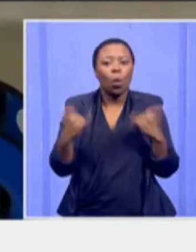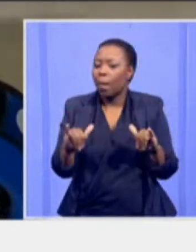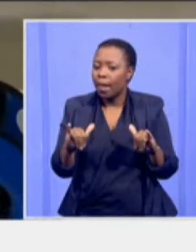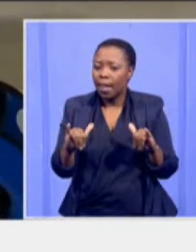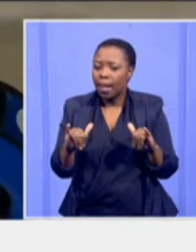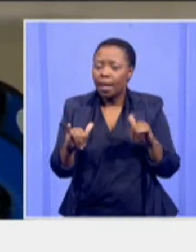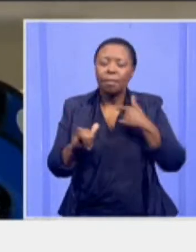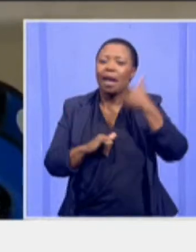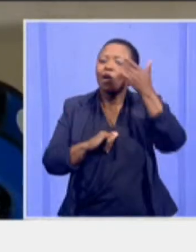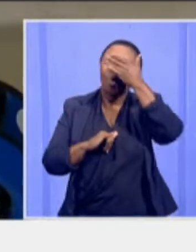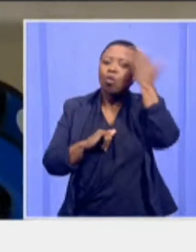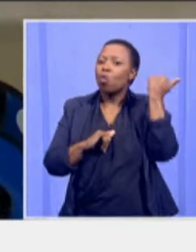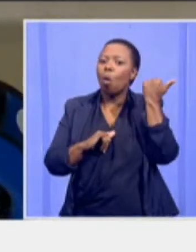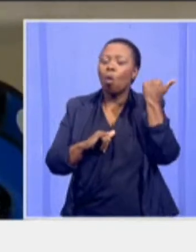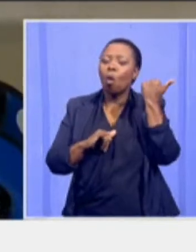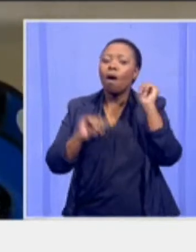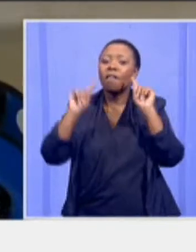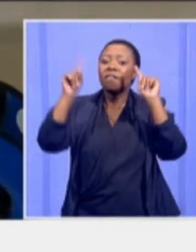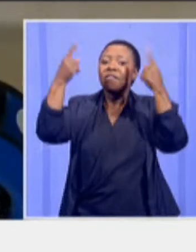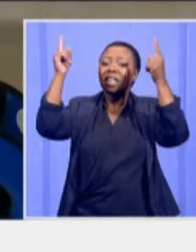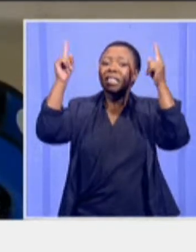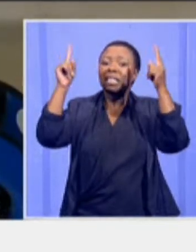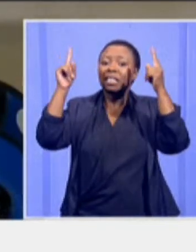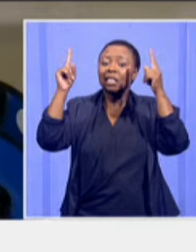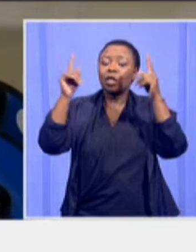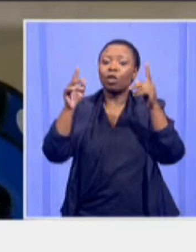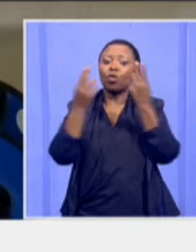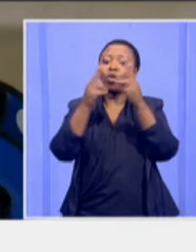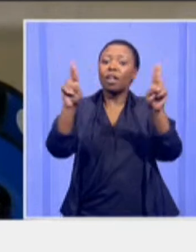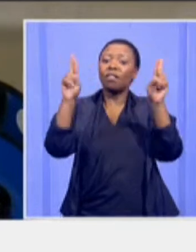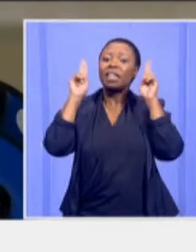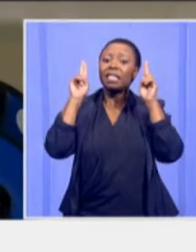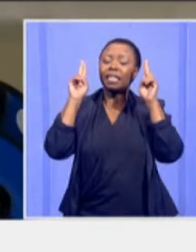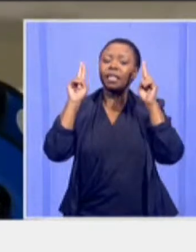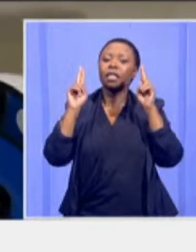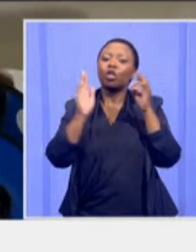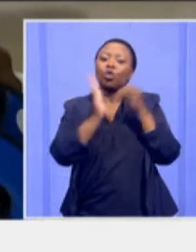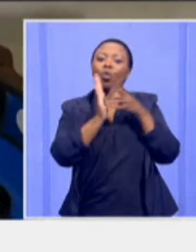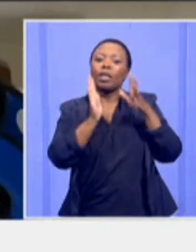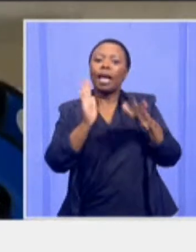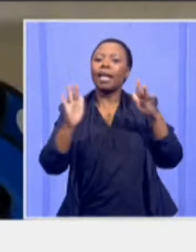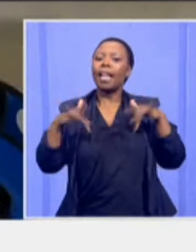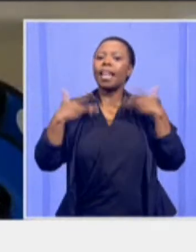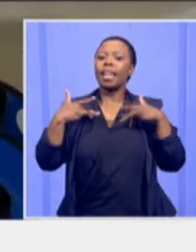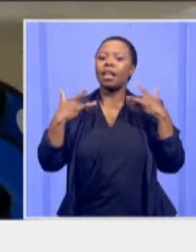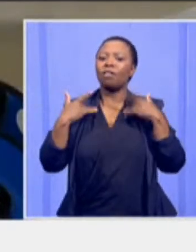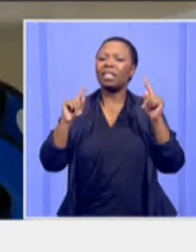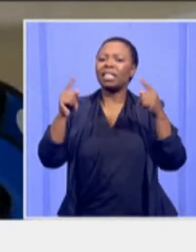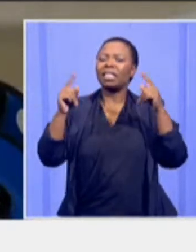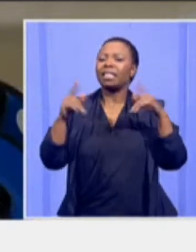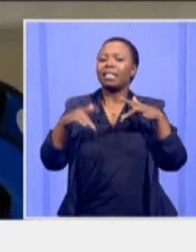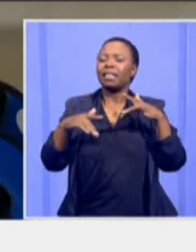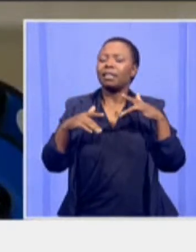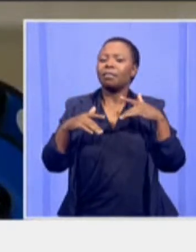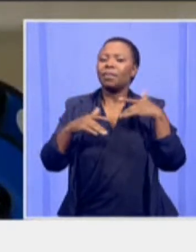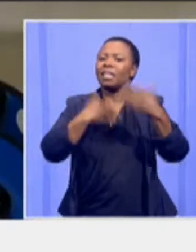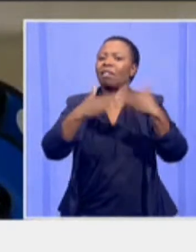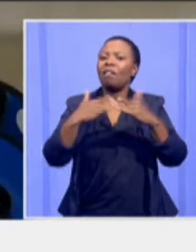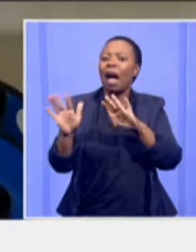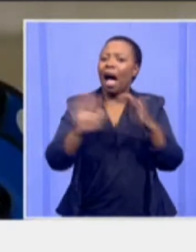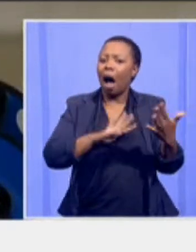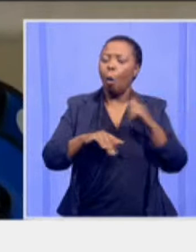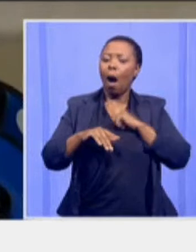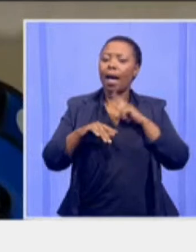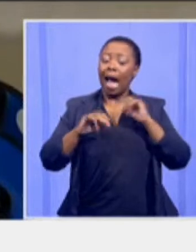not know how does Wits University expect a student to live and survive while the allowance is not yet